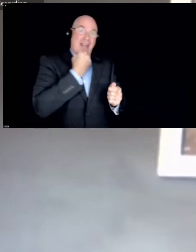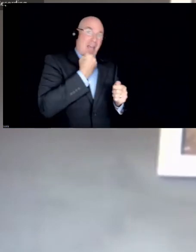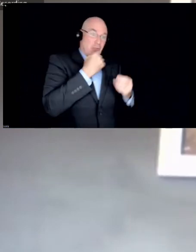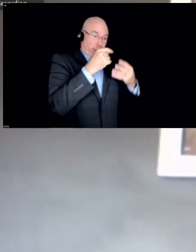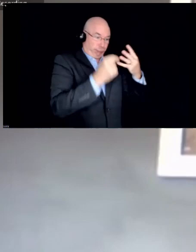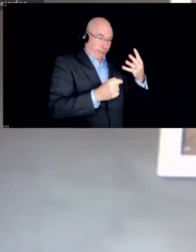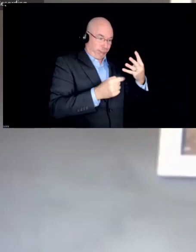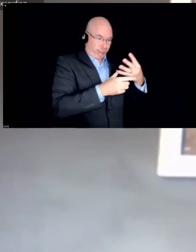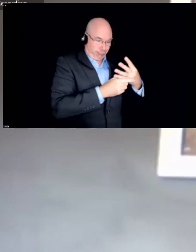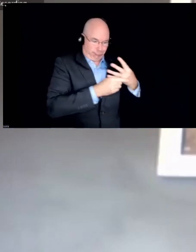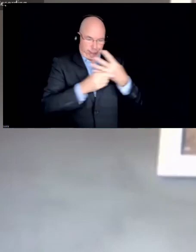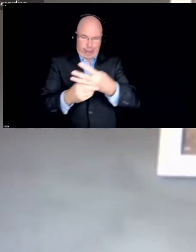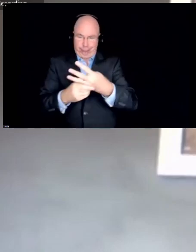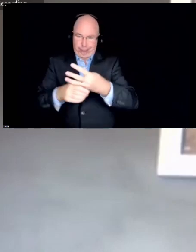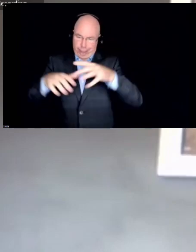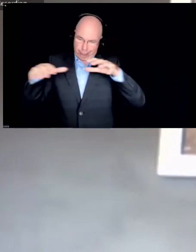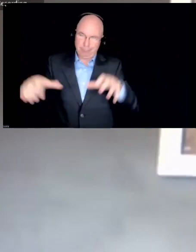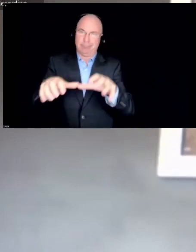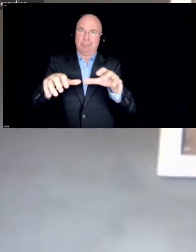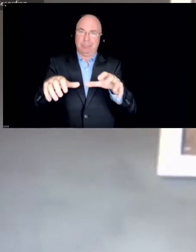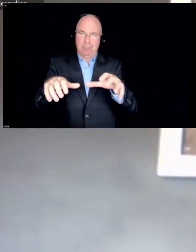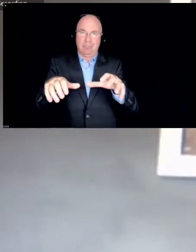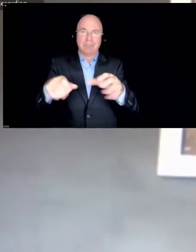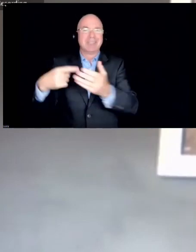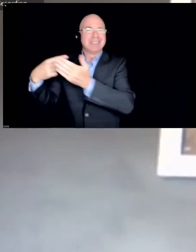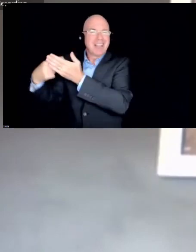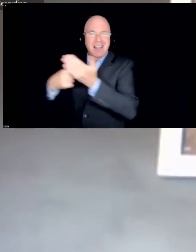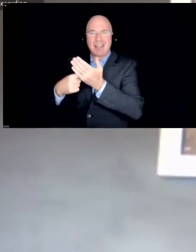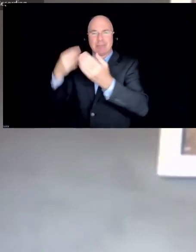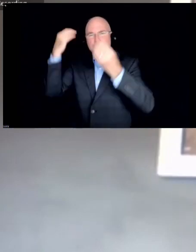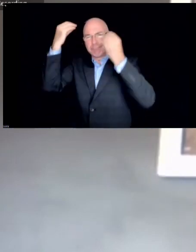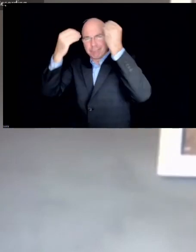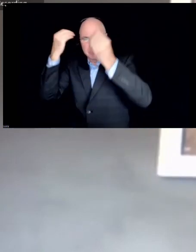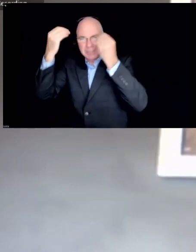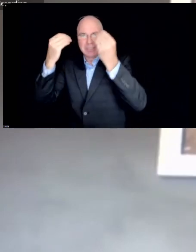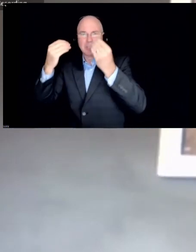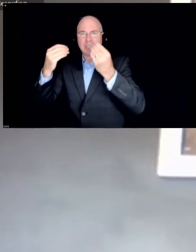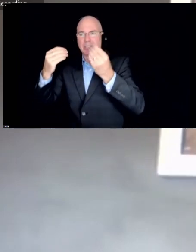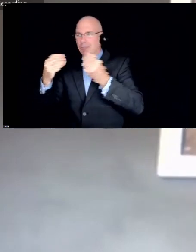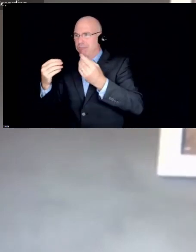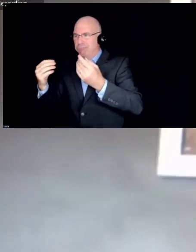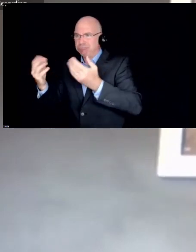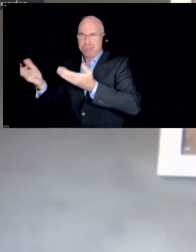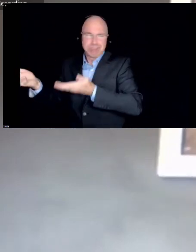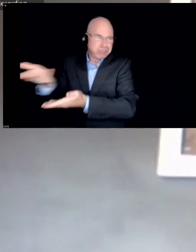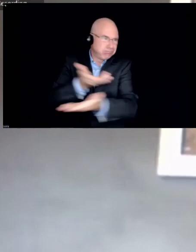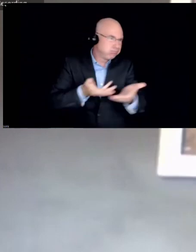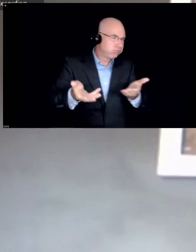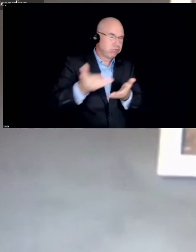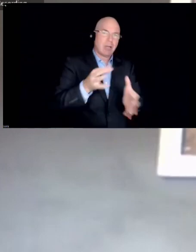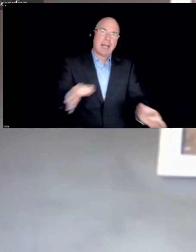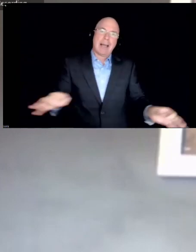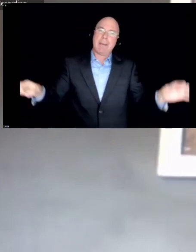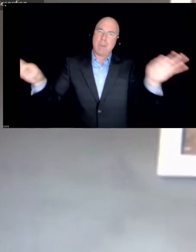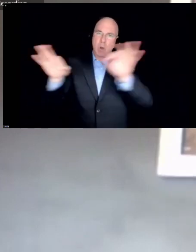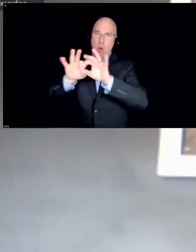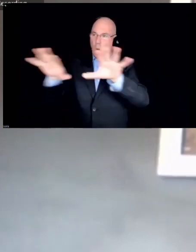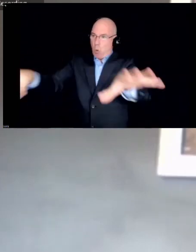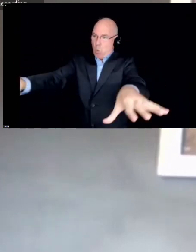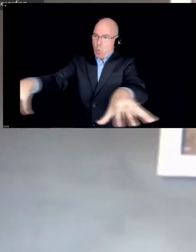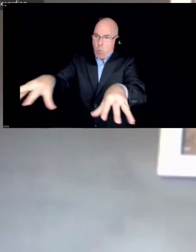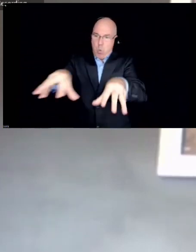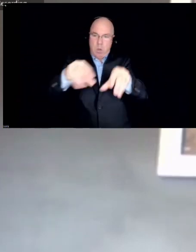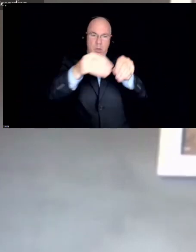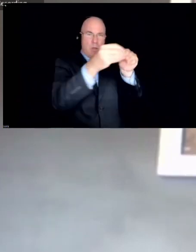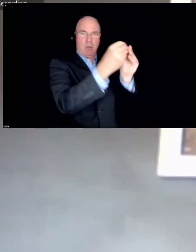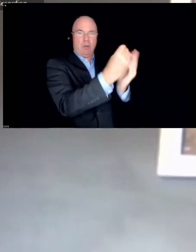action. The discussions, reflections, and deliberations are important in that they will inform a charter that we